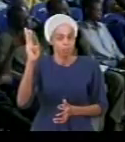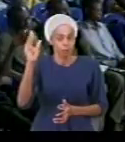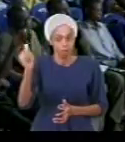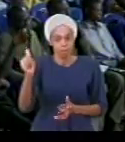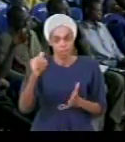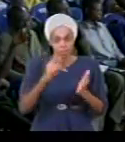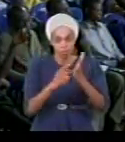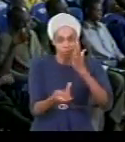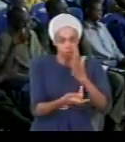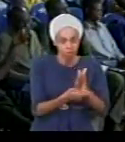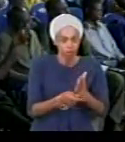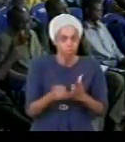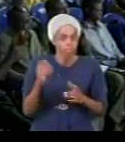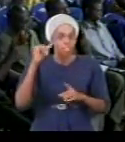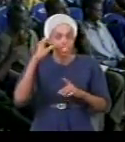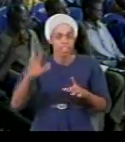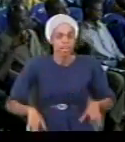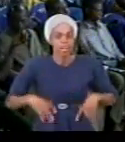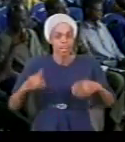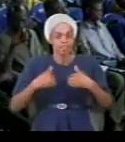Lord!